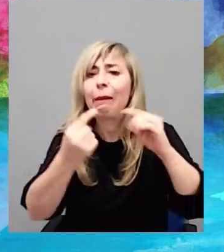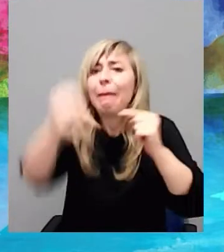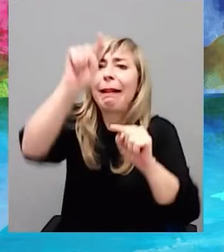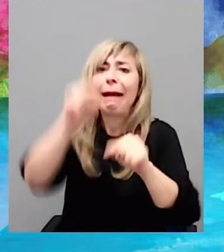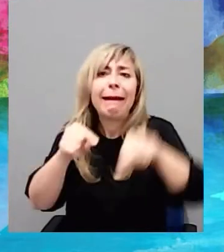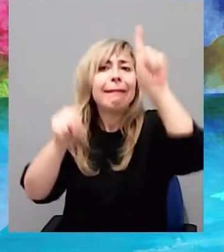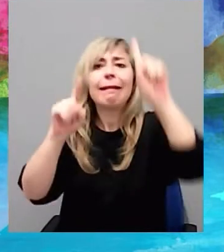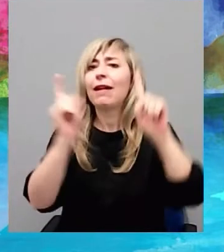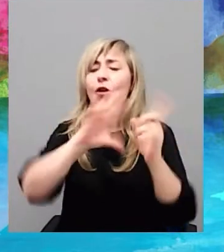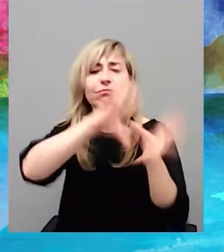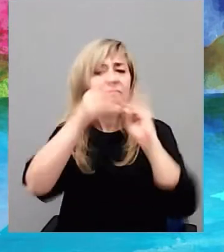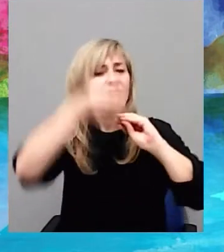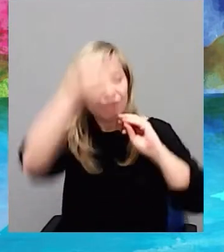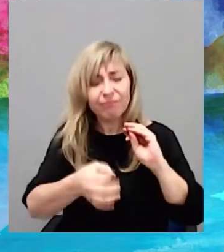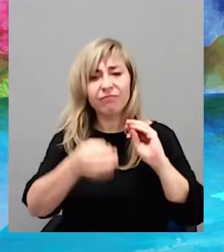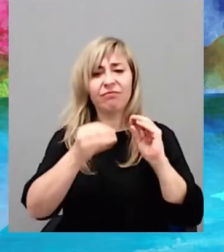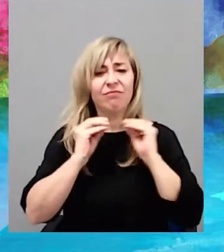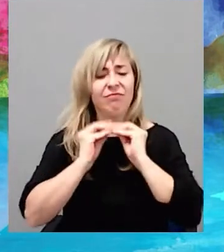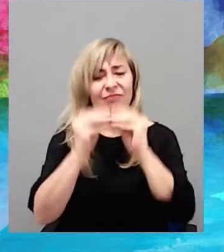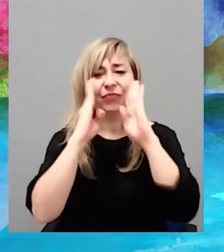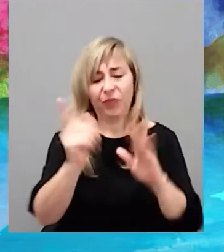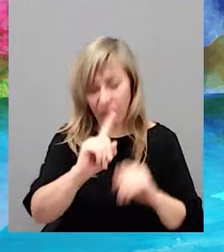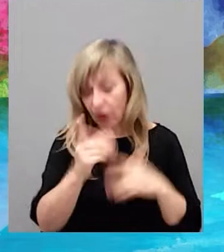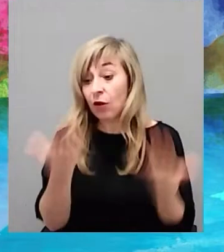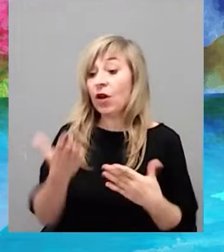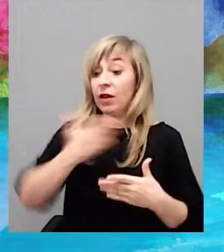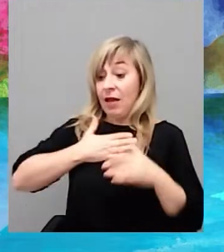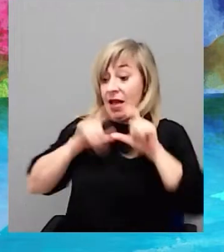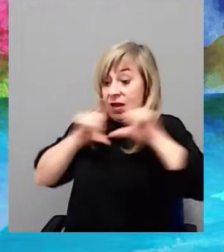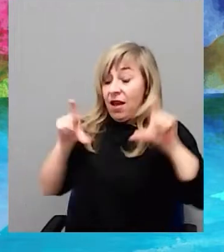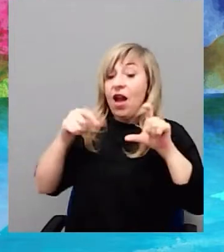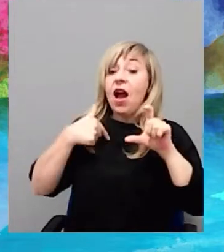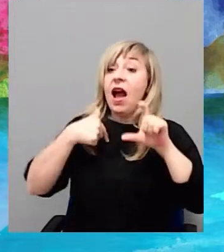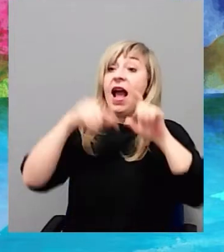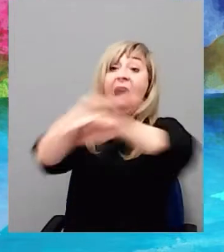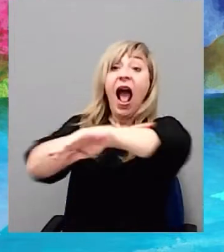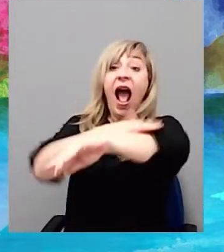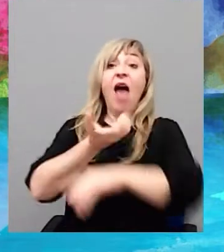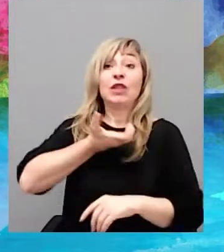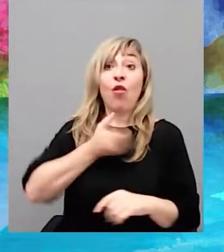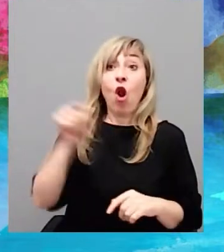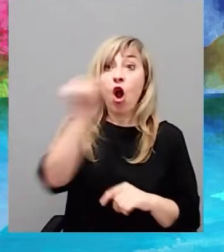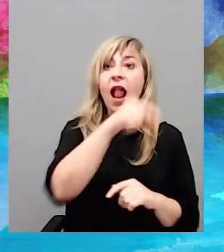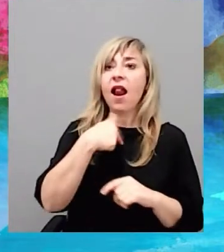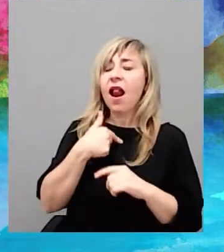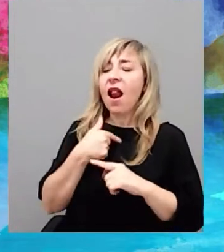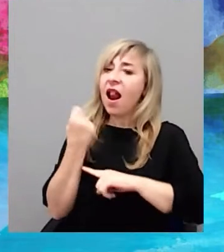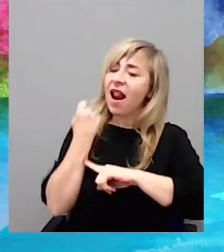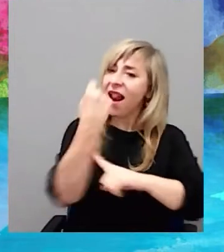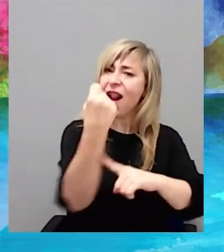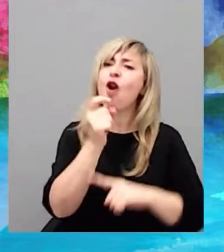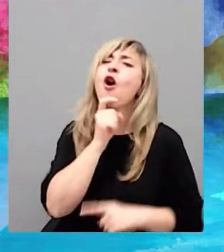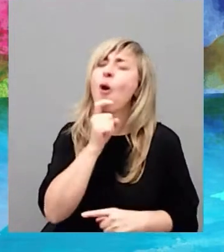of actions. Now, what do we offer or try to offer to local administrations?